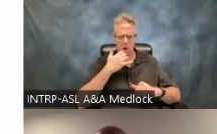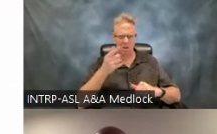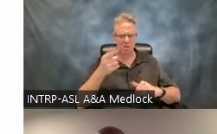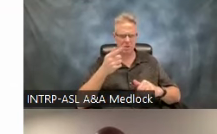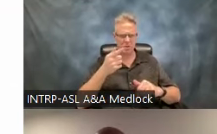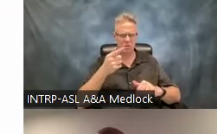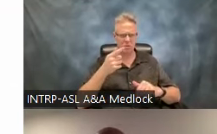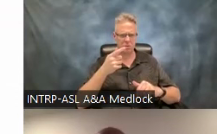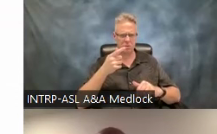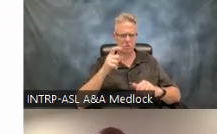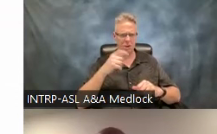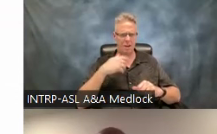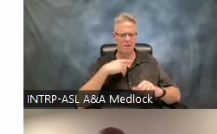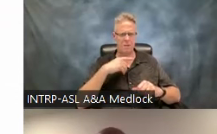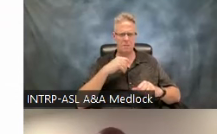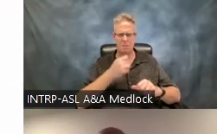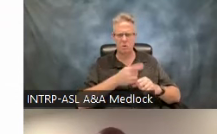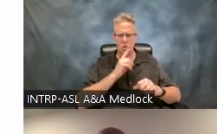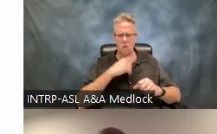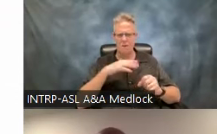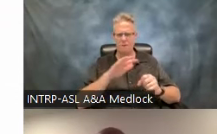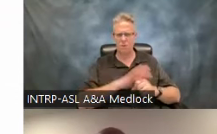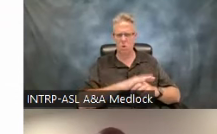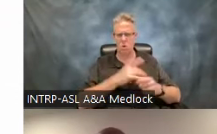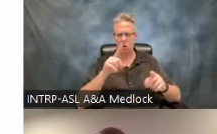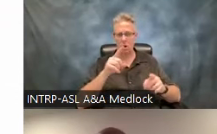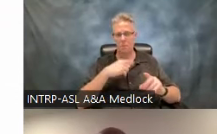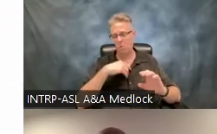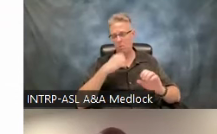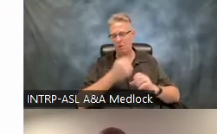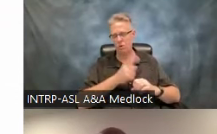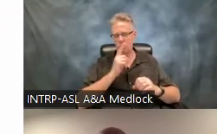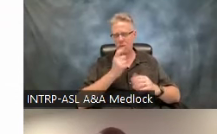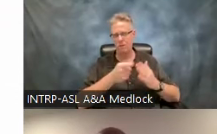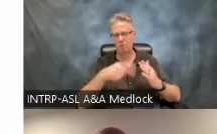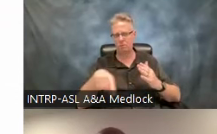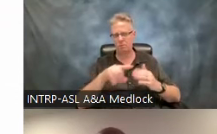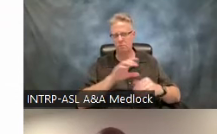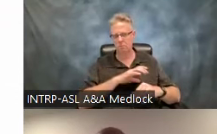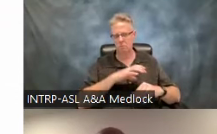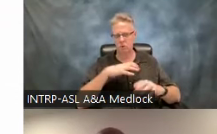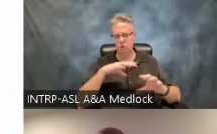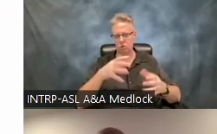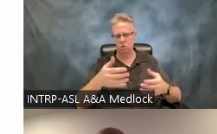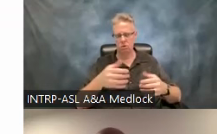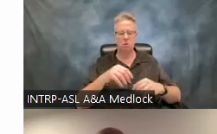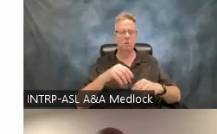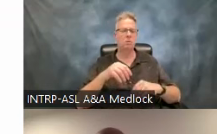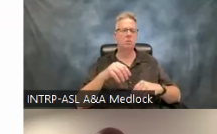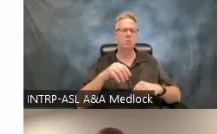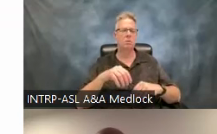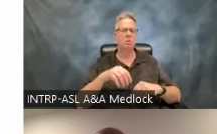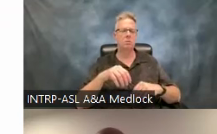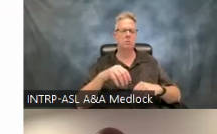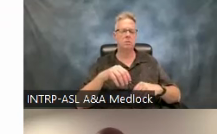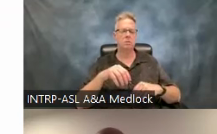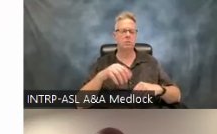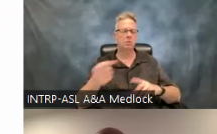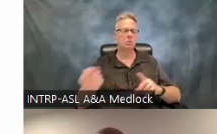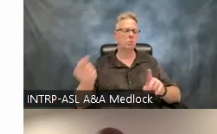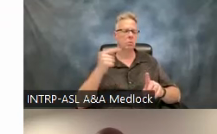full agreement, but maybe we're seeking that right now from the commission. That let me say, go